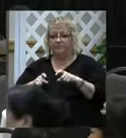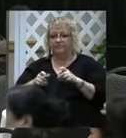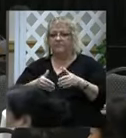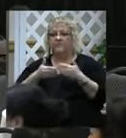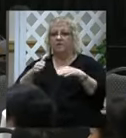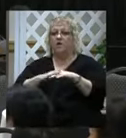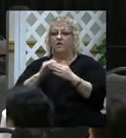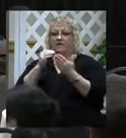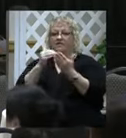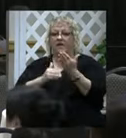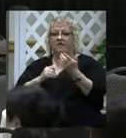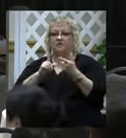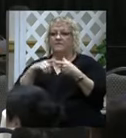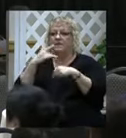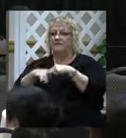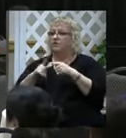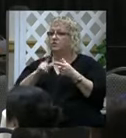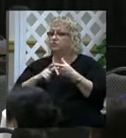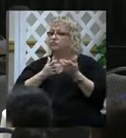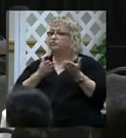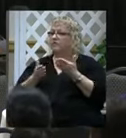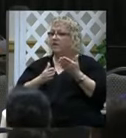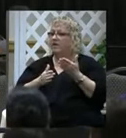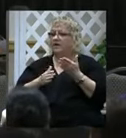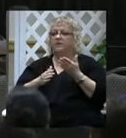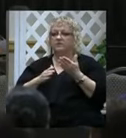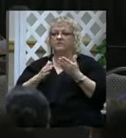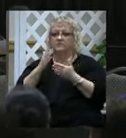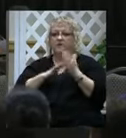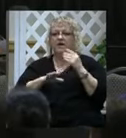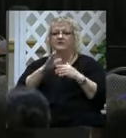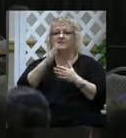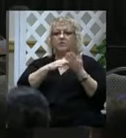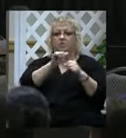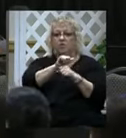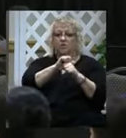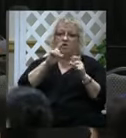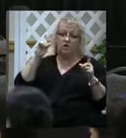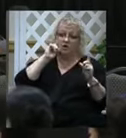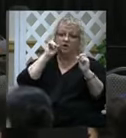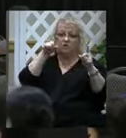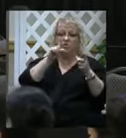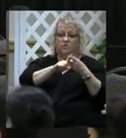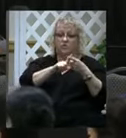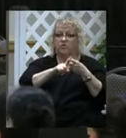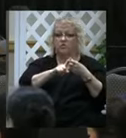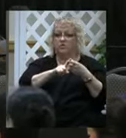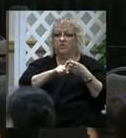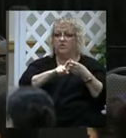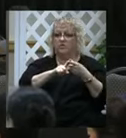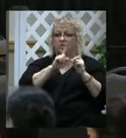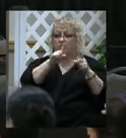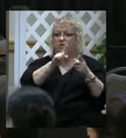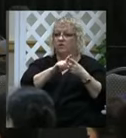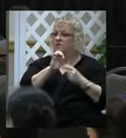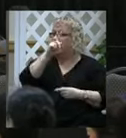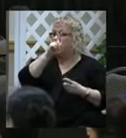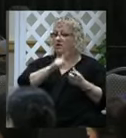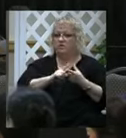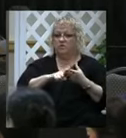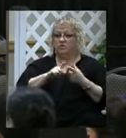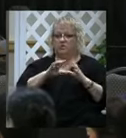put you on a list. And if you're available to service, some of the assignments I've heard were people going, like Vietnamese-speaking people who went back